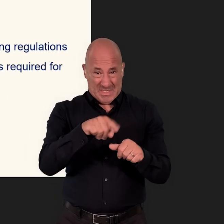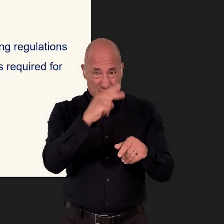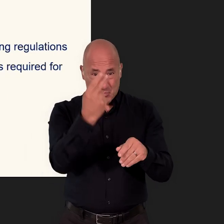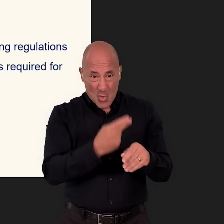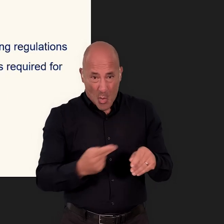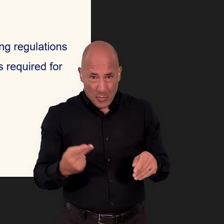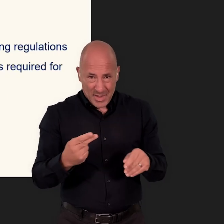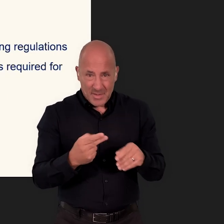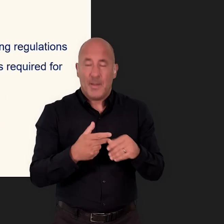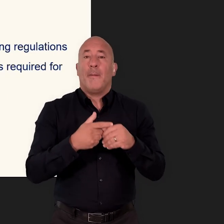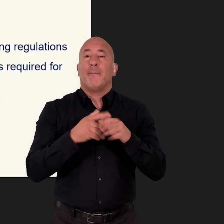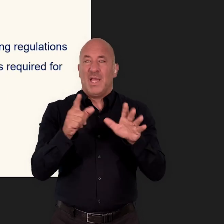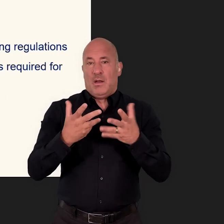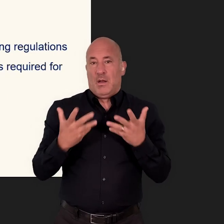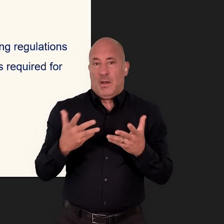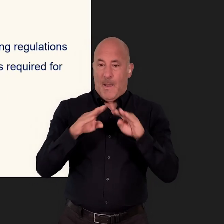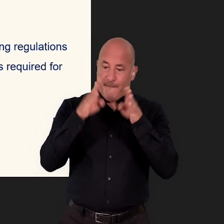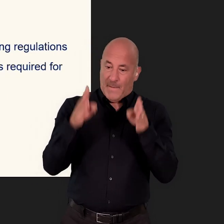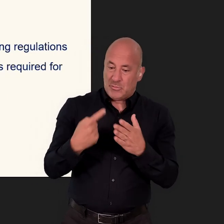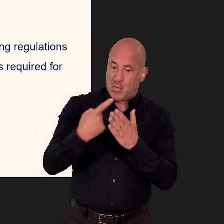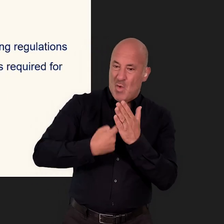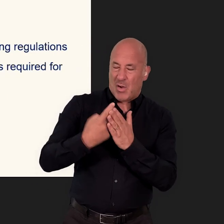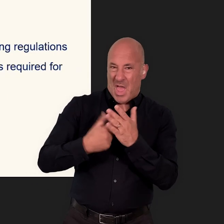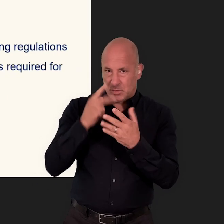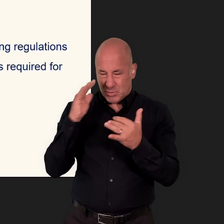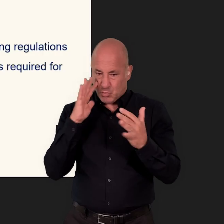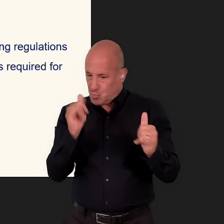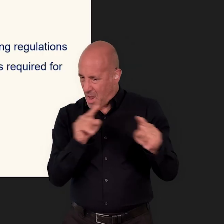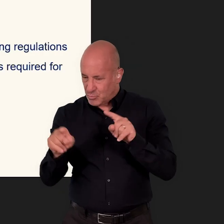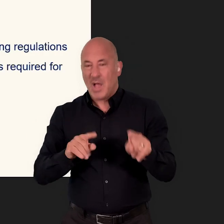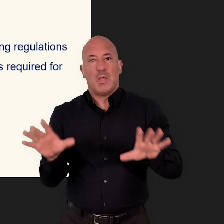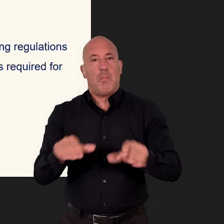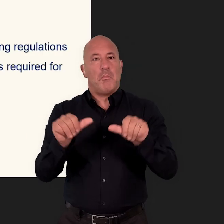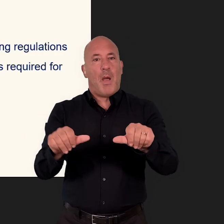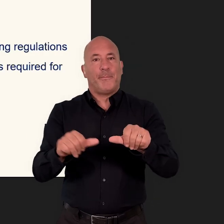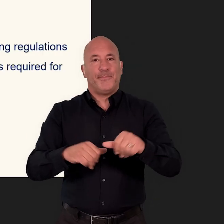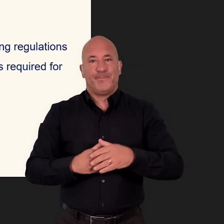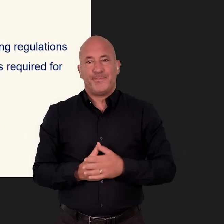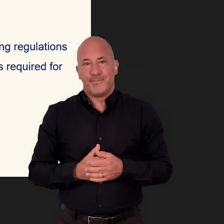consent, and will have been reviewed against current building regulations.